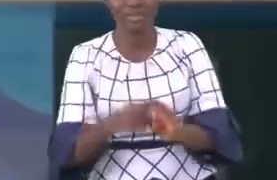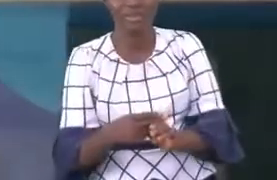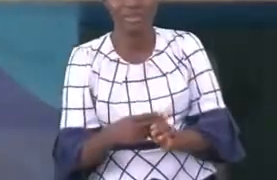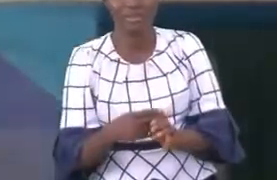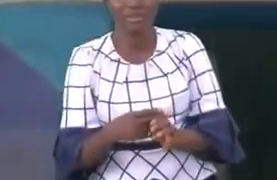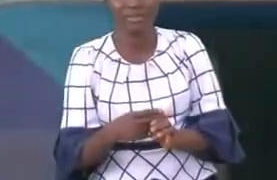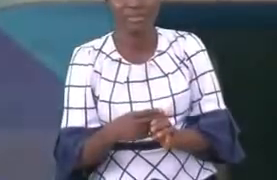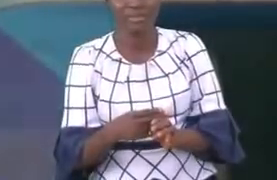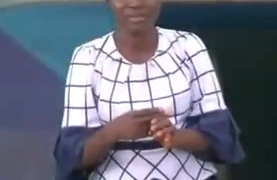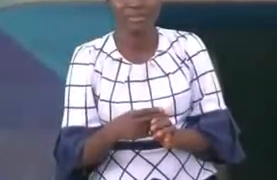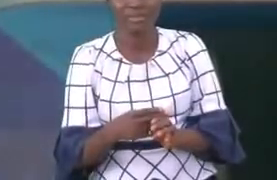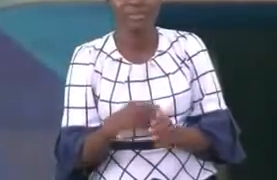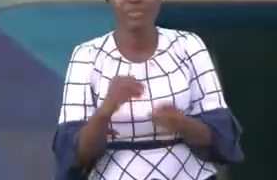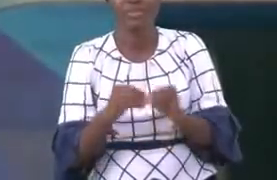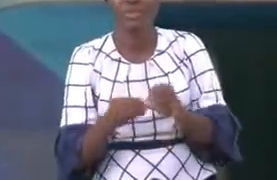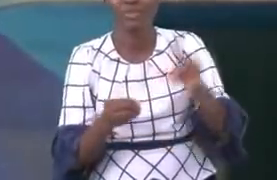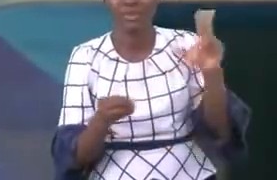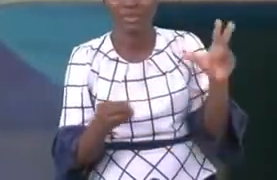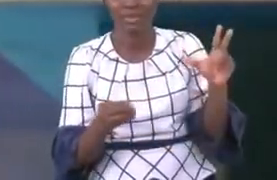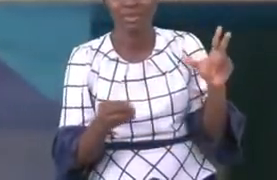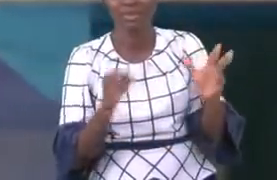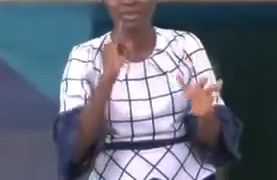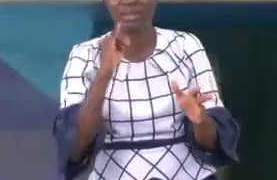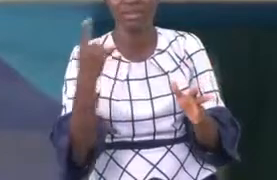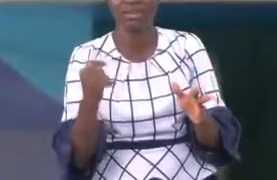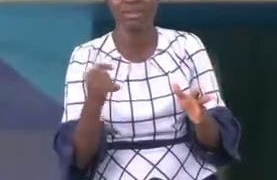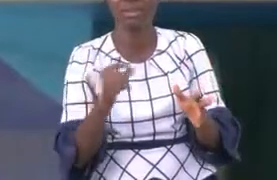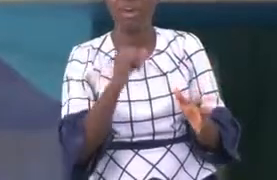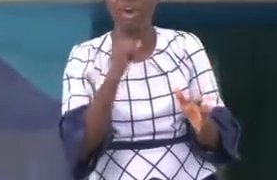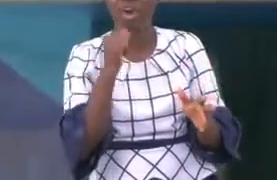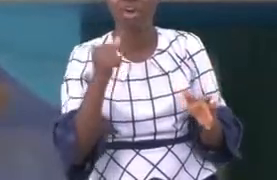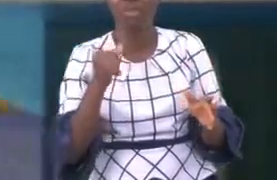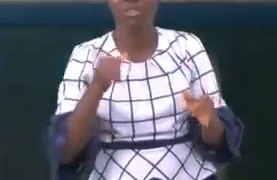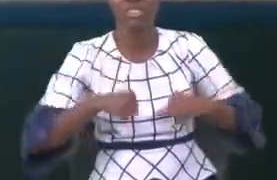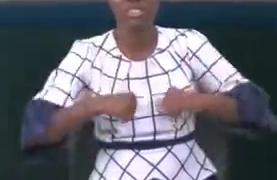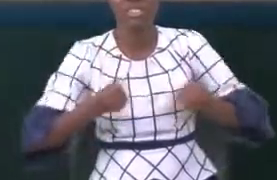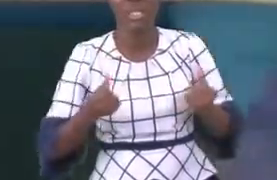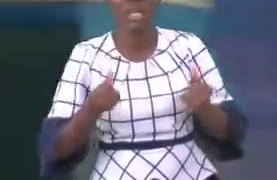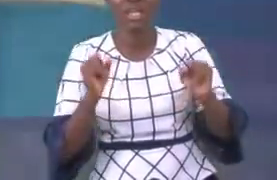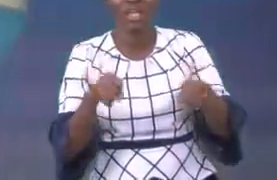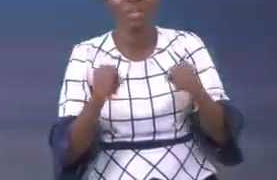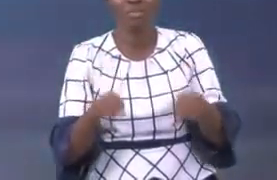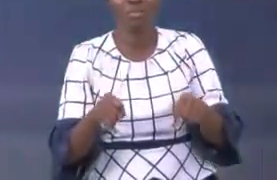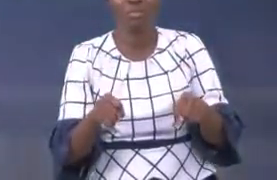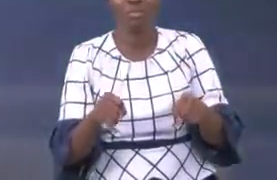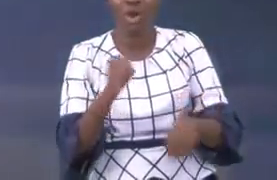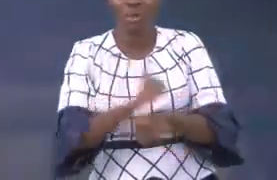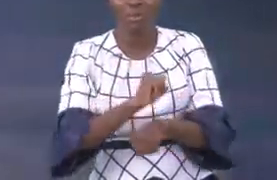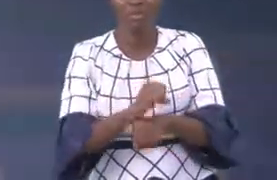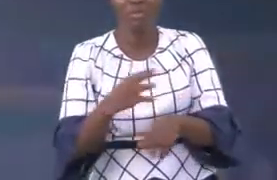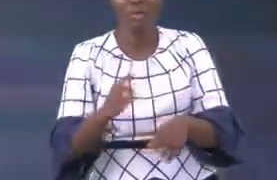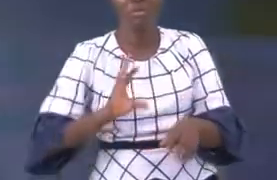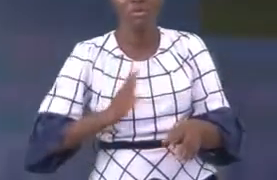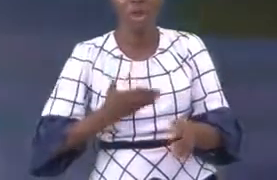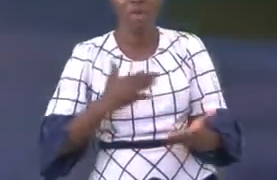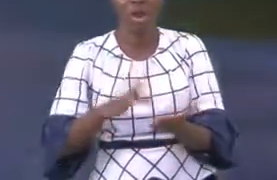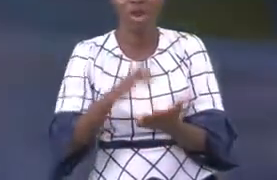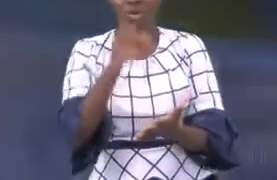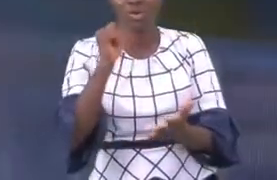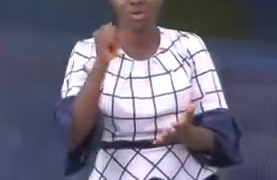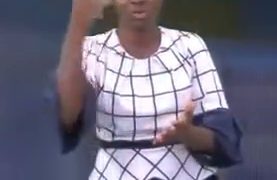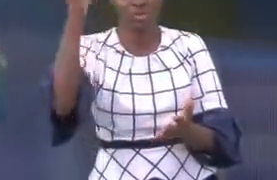undeniable performance of our glorious God. Jeremiah chapter 33.